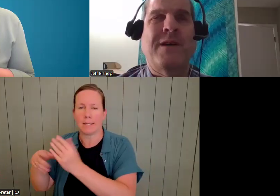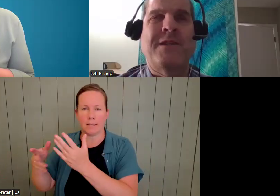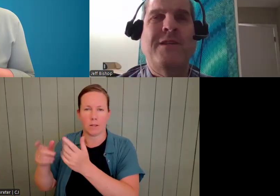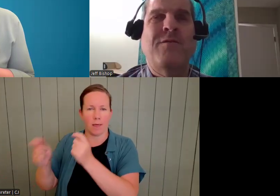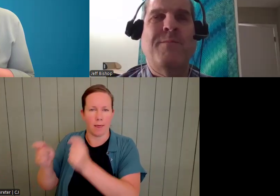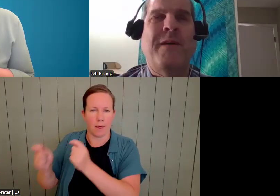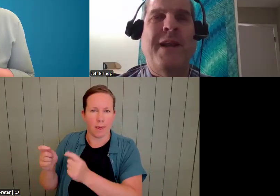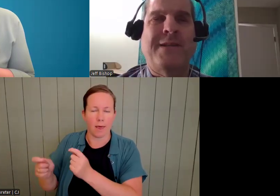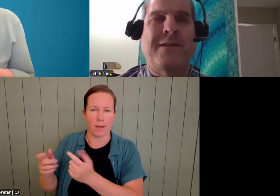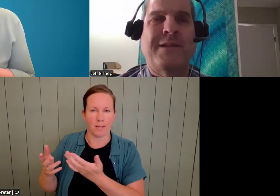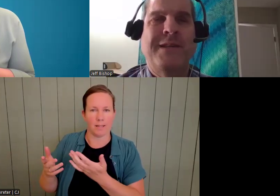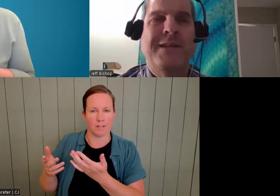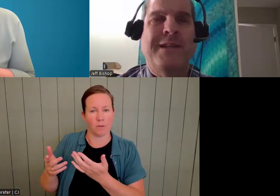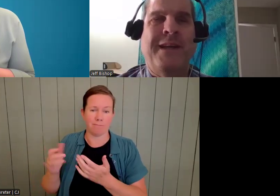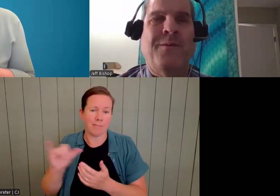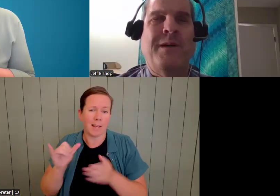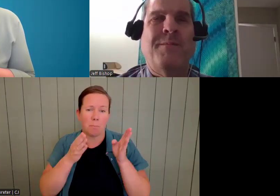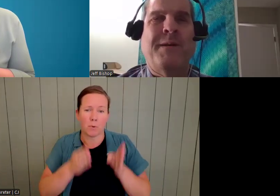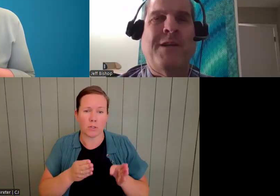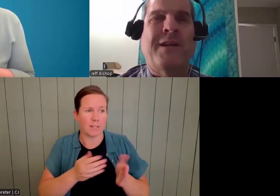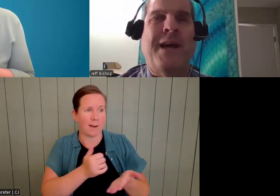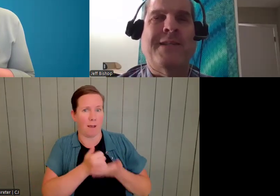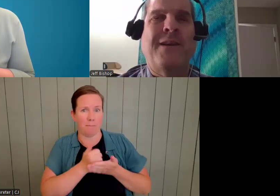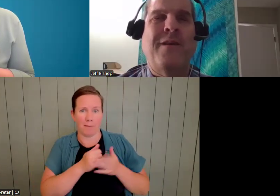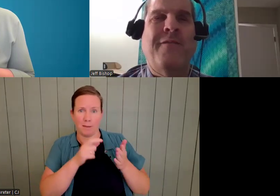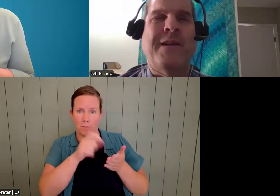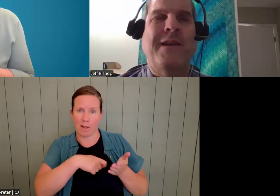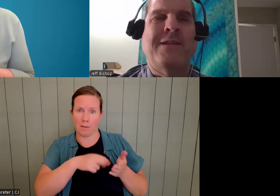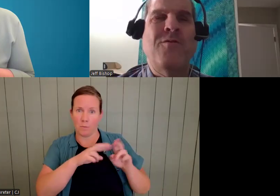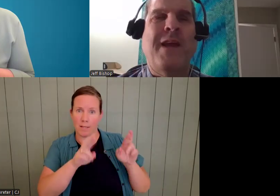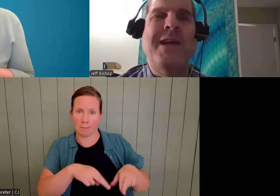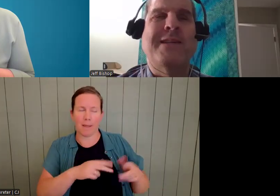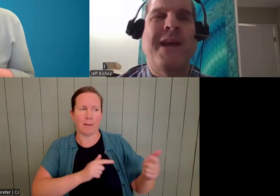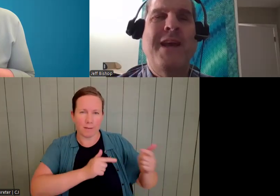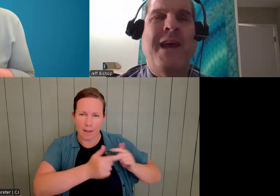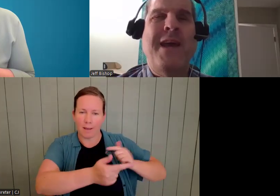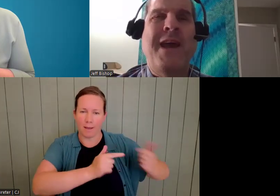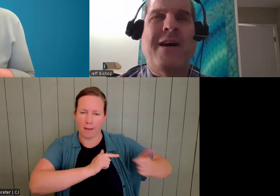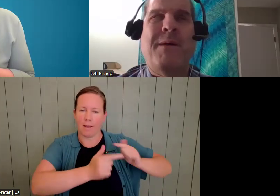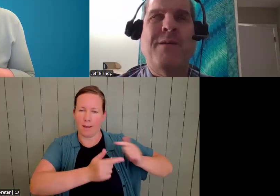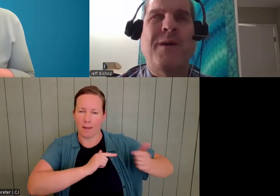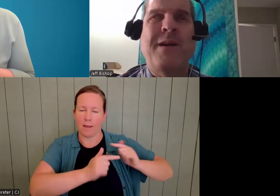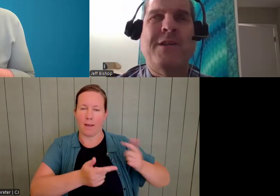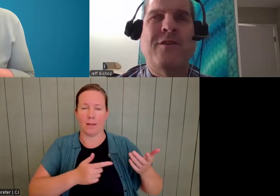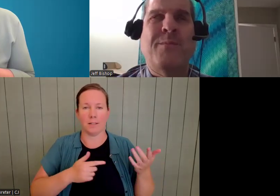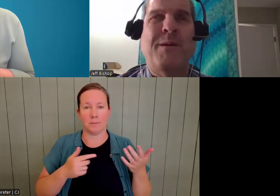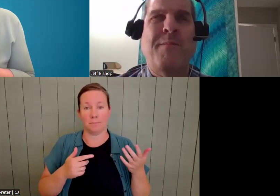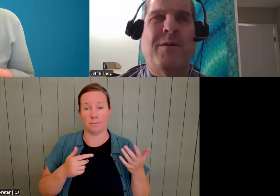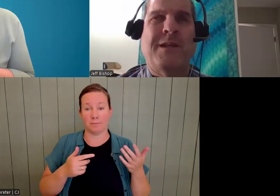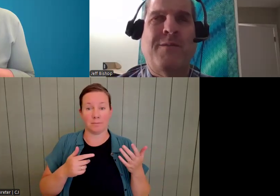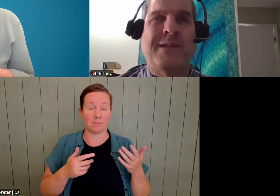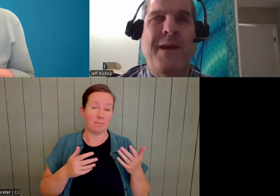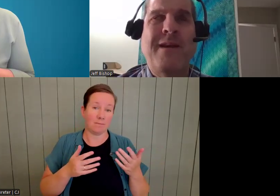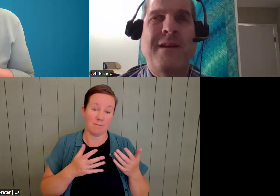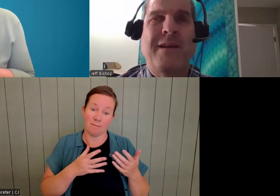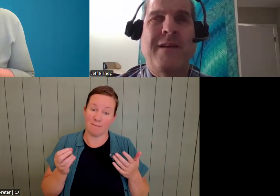series of questions, you would provide answers. Then it would potentially ask you, in fact, it's okay to say, hey, AI, by the way, as you're helping me build